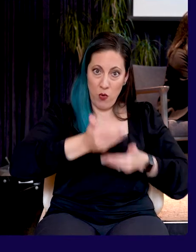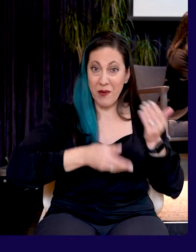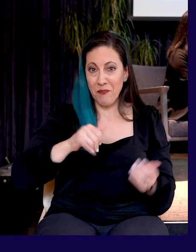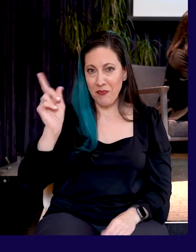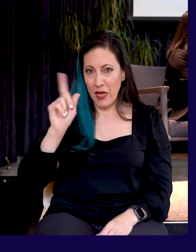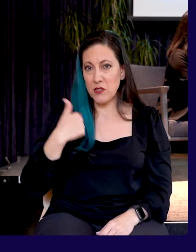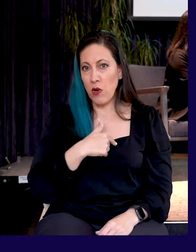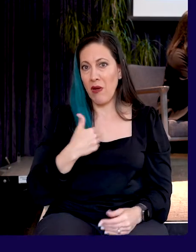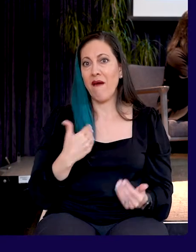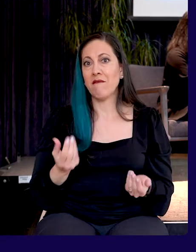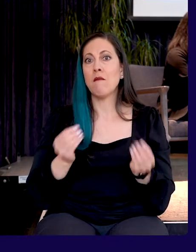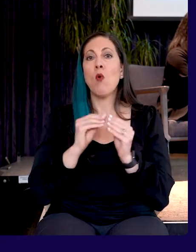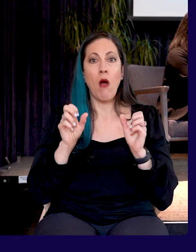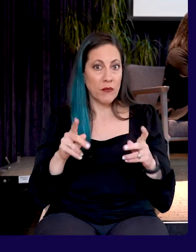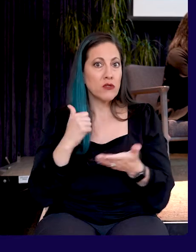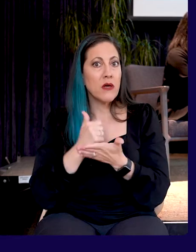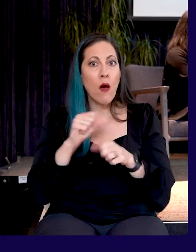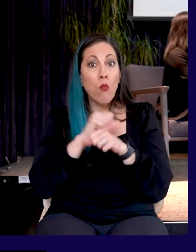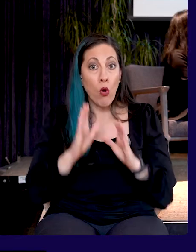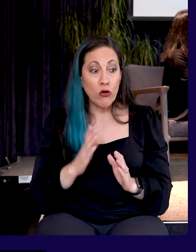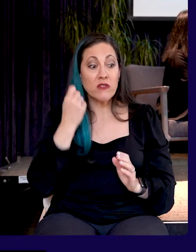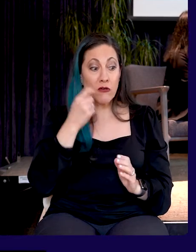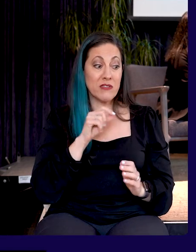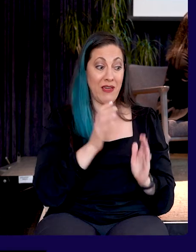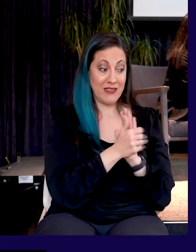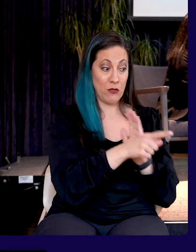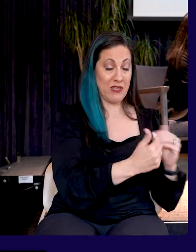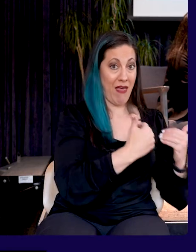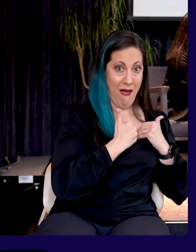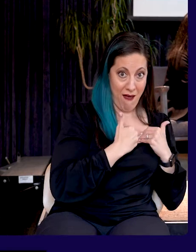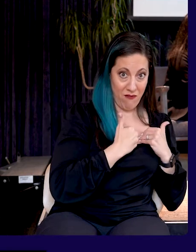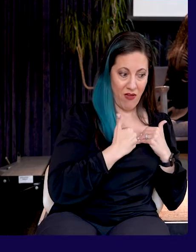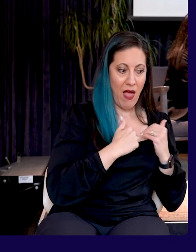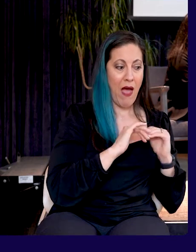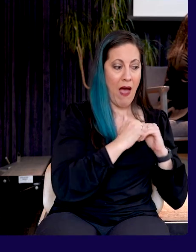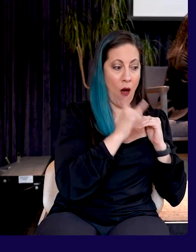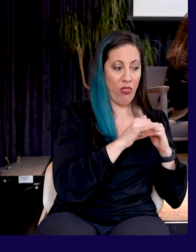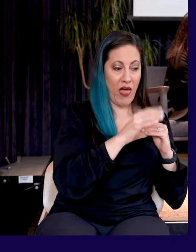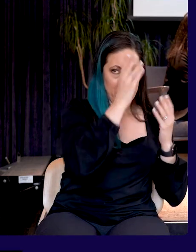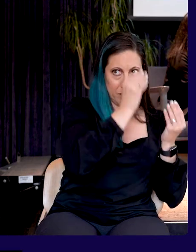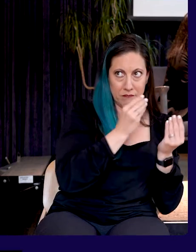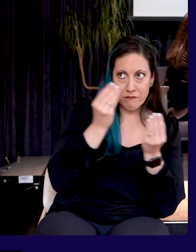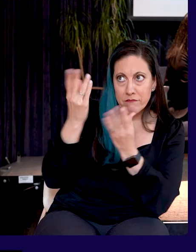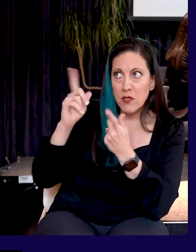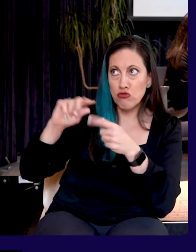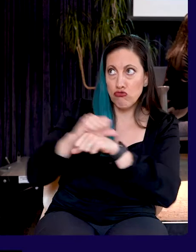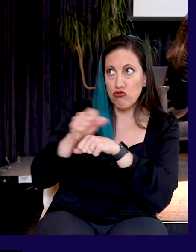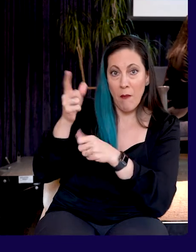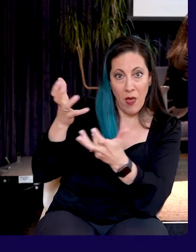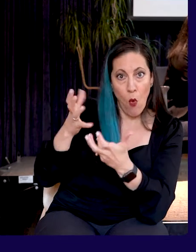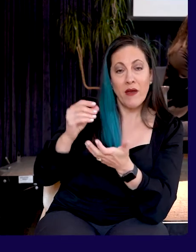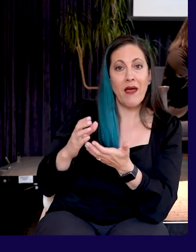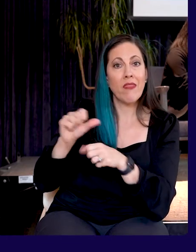is emerging opportunity, helping workers understand their skills and helping them understand how to translate that to the jobs that they want in the lives and the careers that they